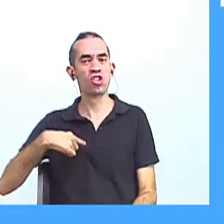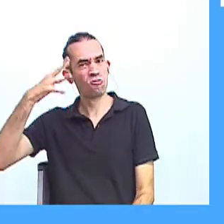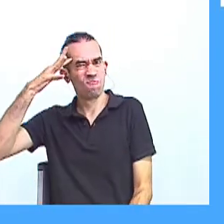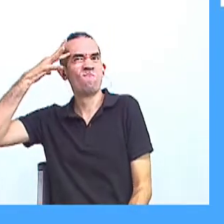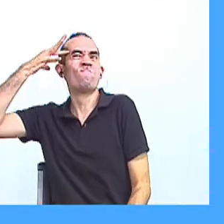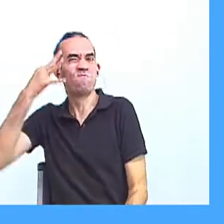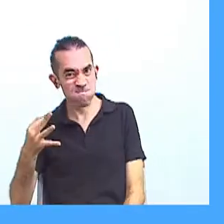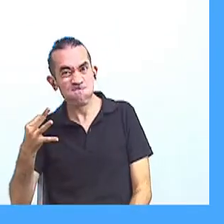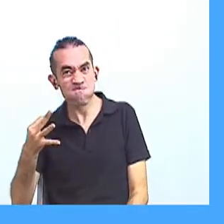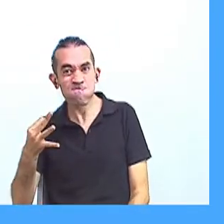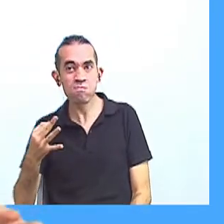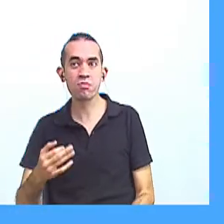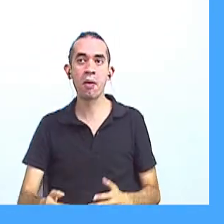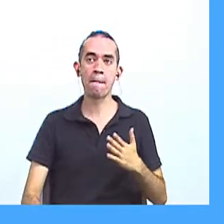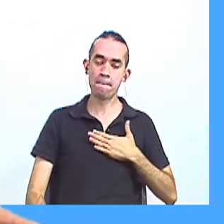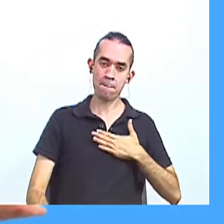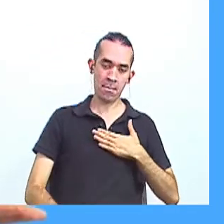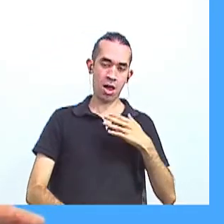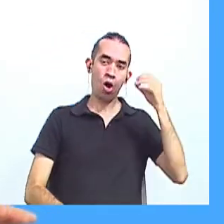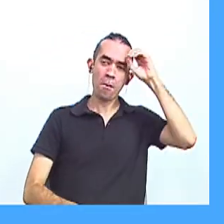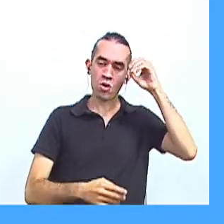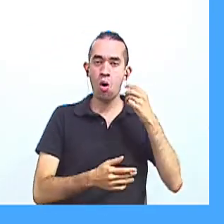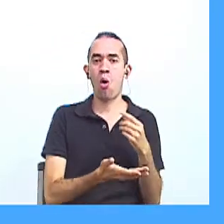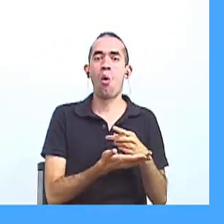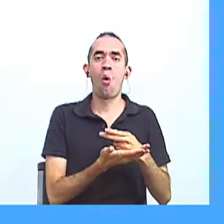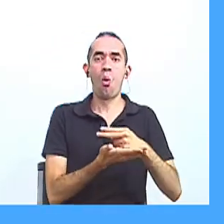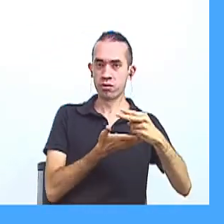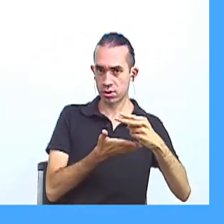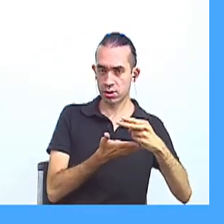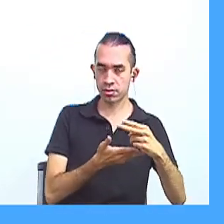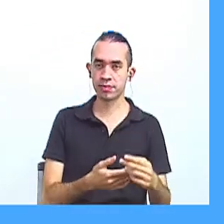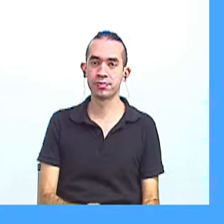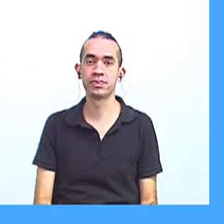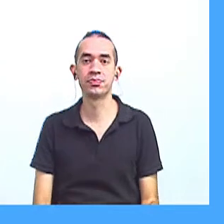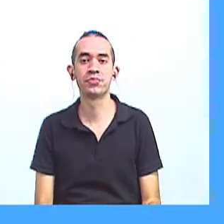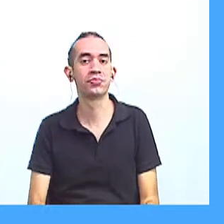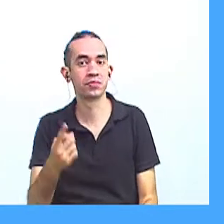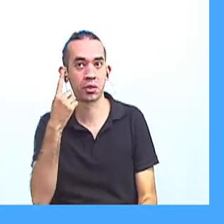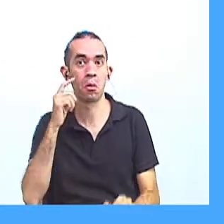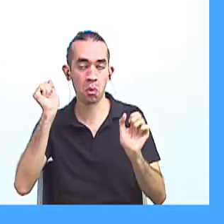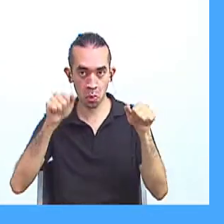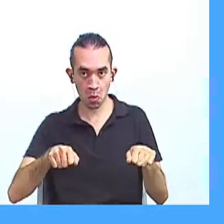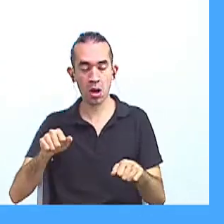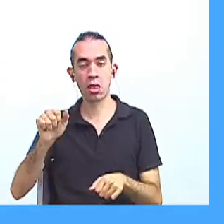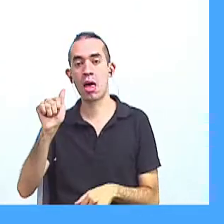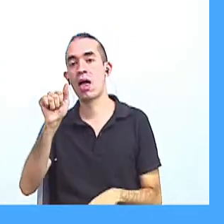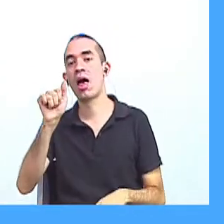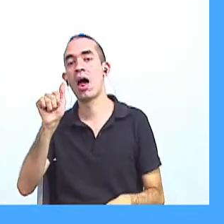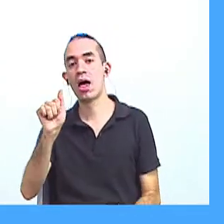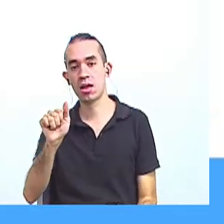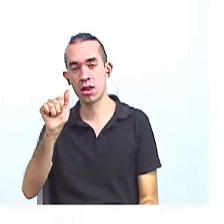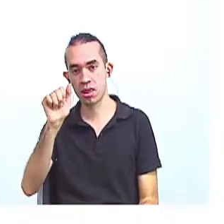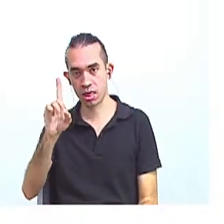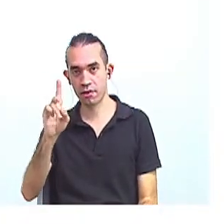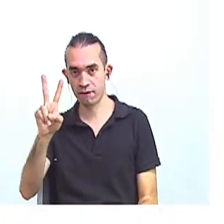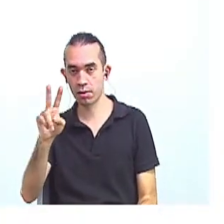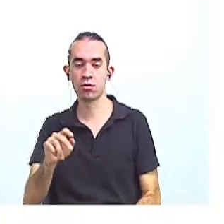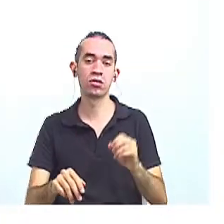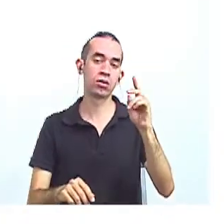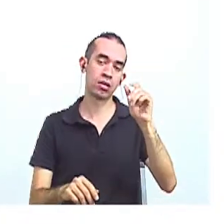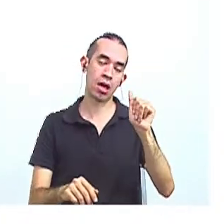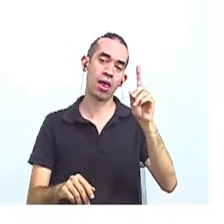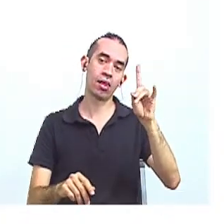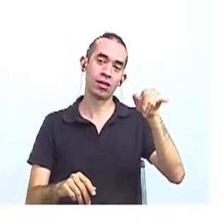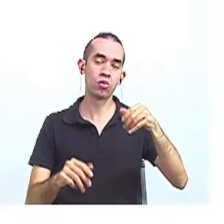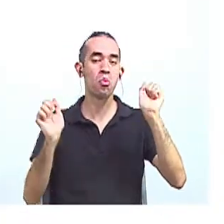strongly believe or in my honest opinion. Adverbs and adjectives are useful for showing you're serious about a topic.